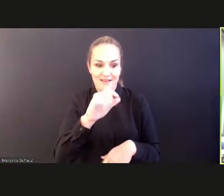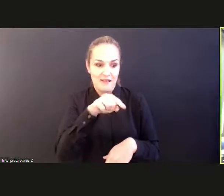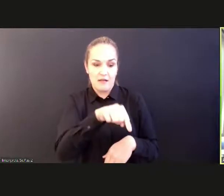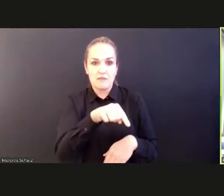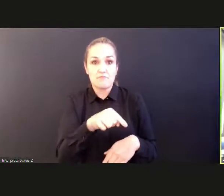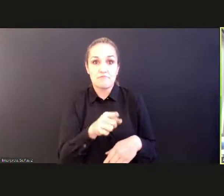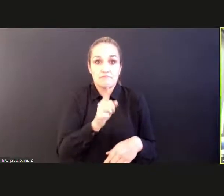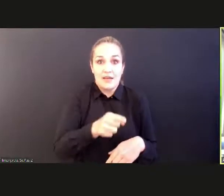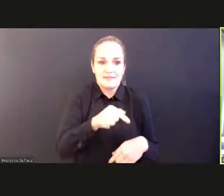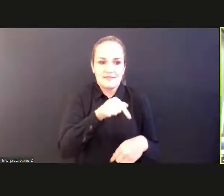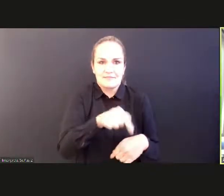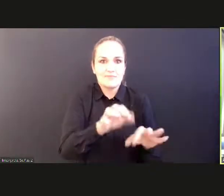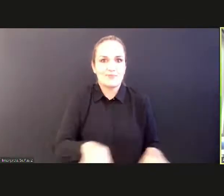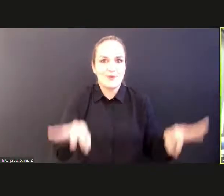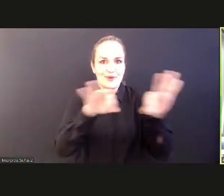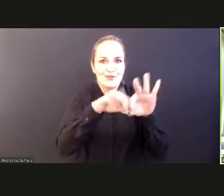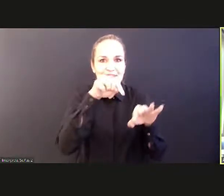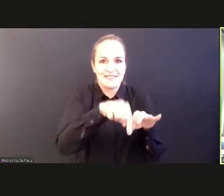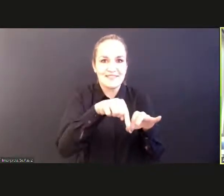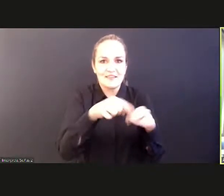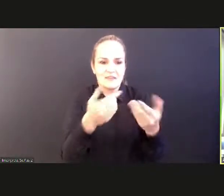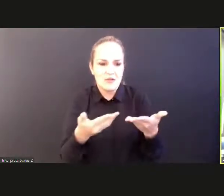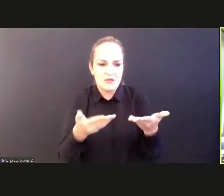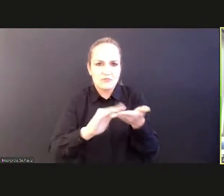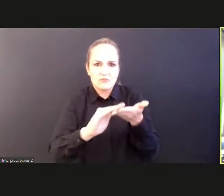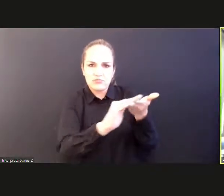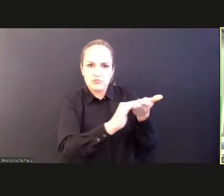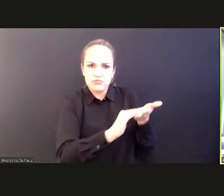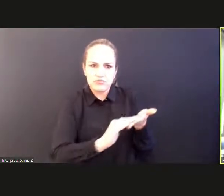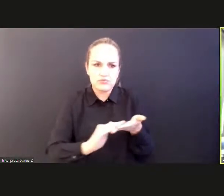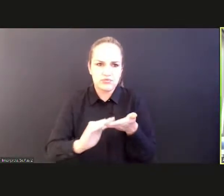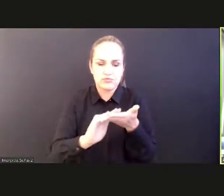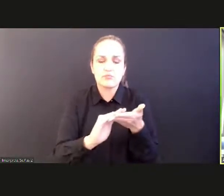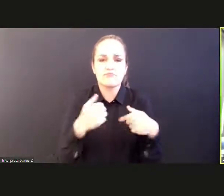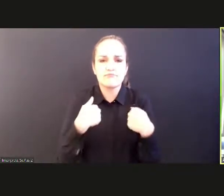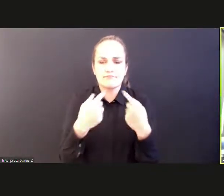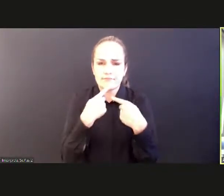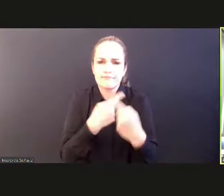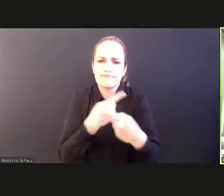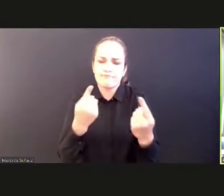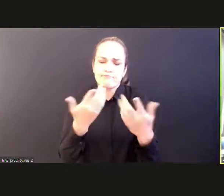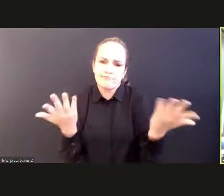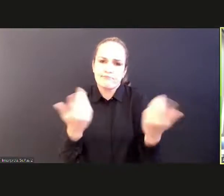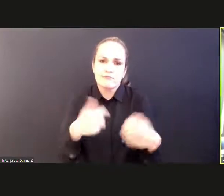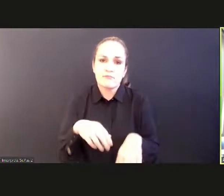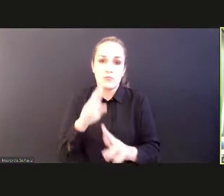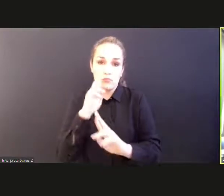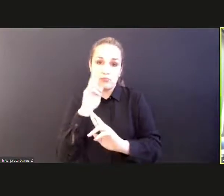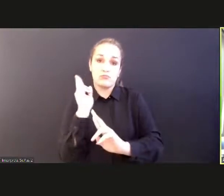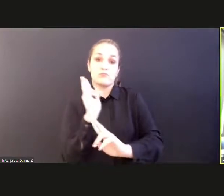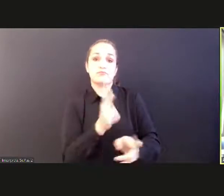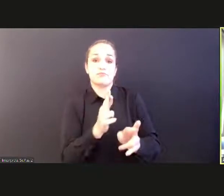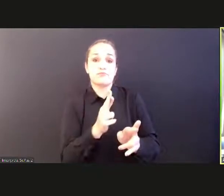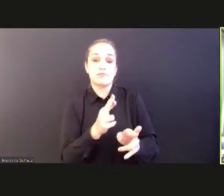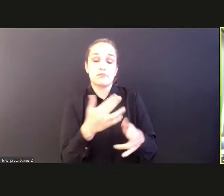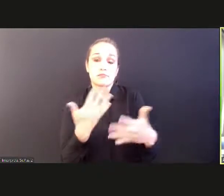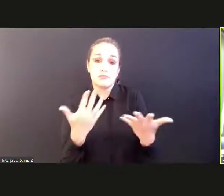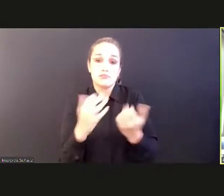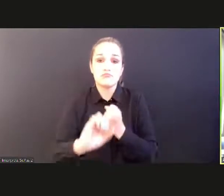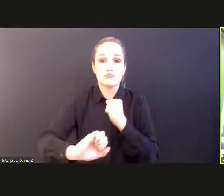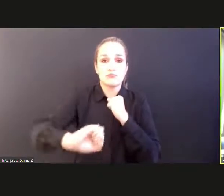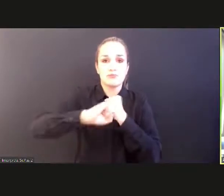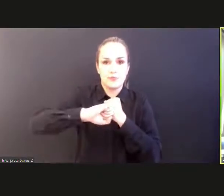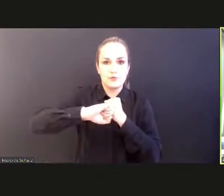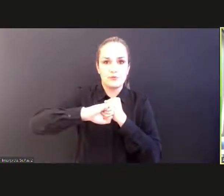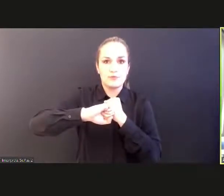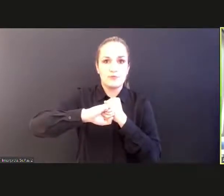It would like to acknowledge in particular the support of the CAS ADELA program